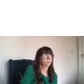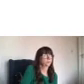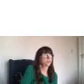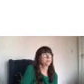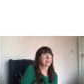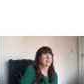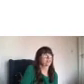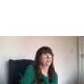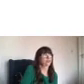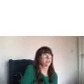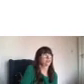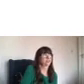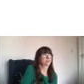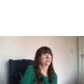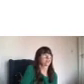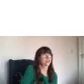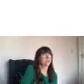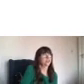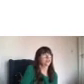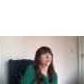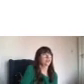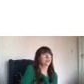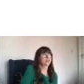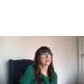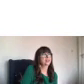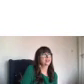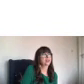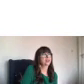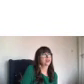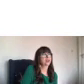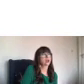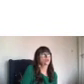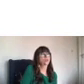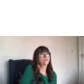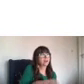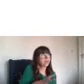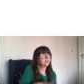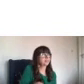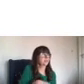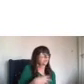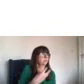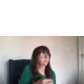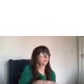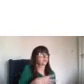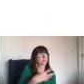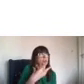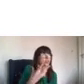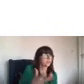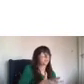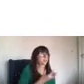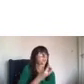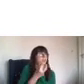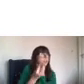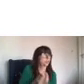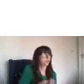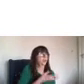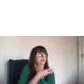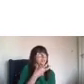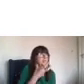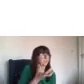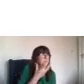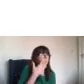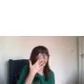law to make it transformative. So we've applied these precepts and concepts to